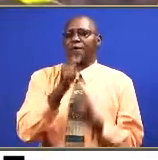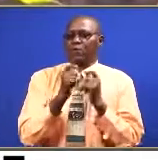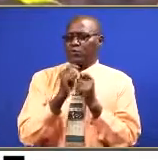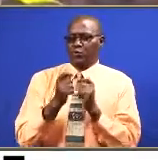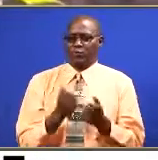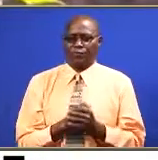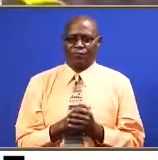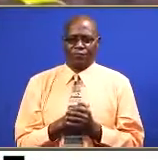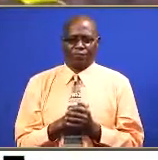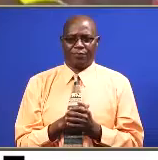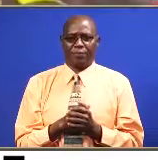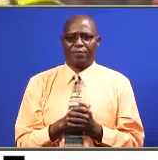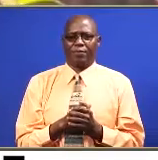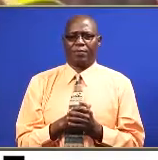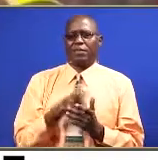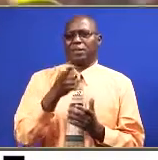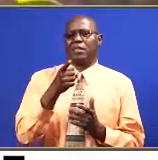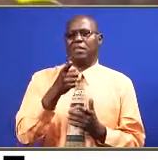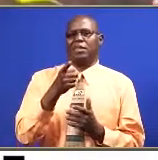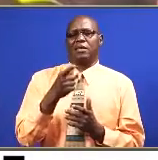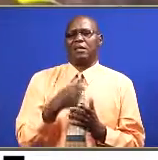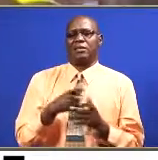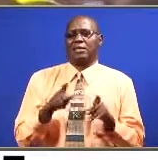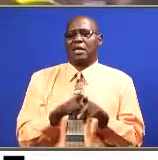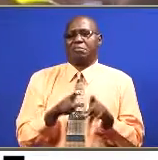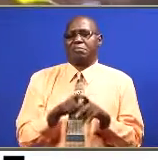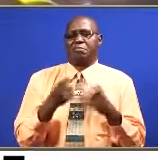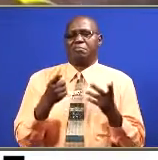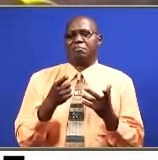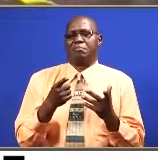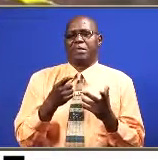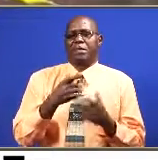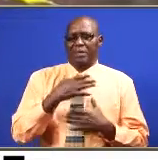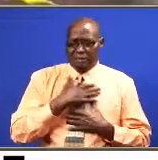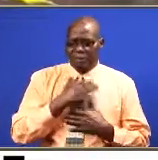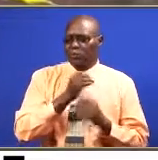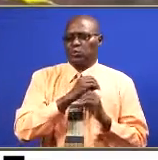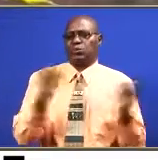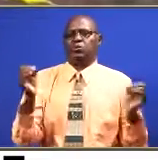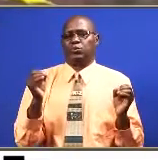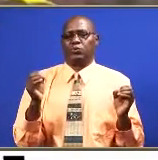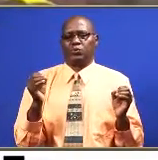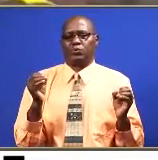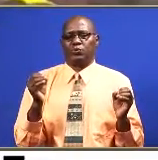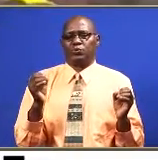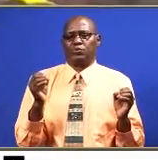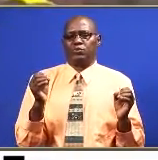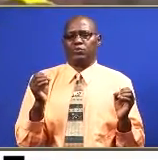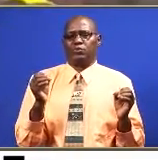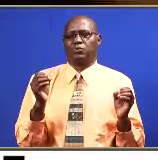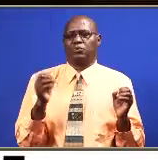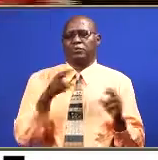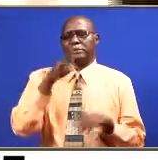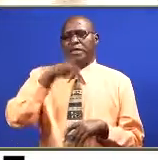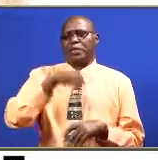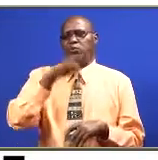interview. Hiyo ni madharau kiasi gani? Ni madharau, si madharau? Madharau, si madharau?